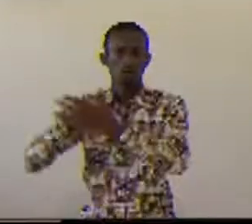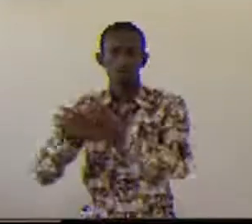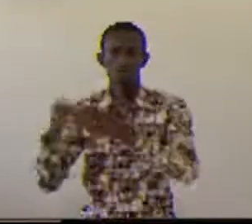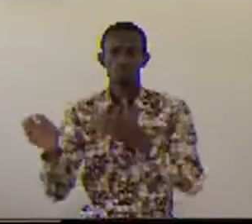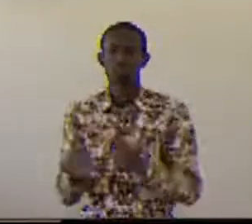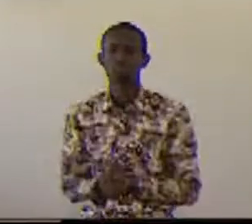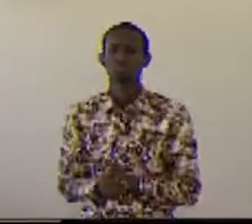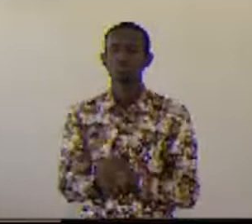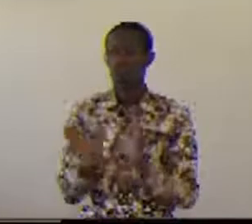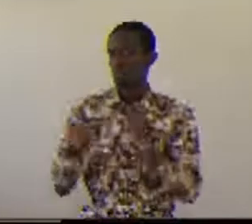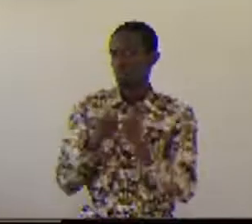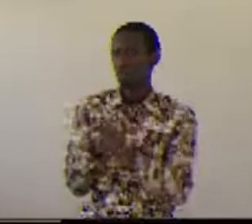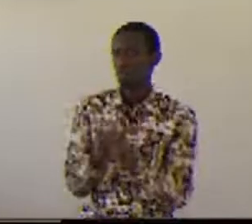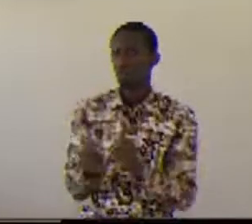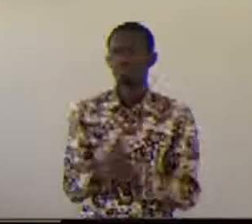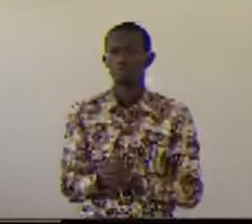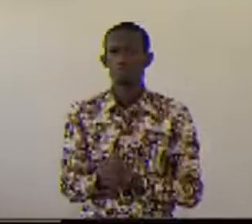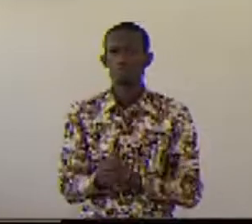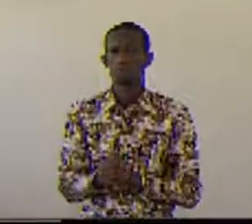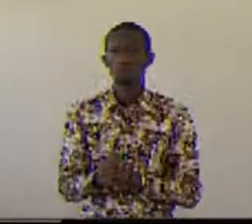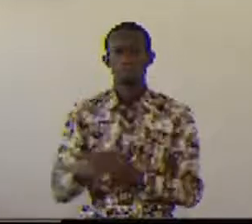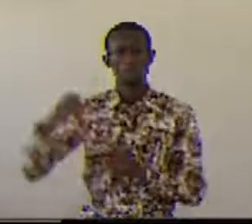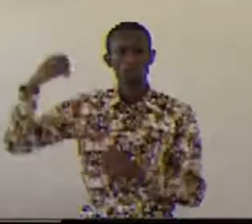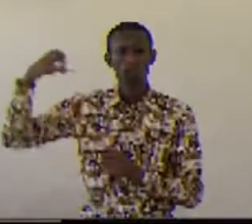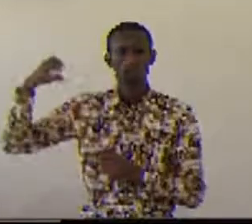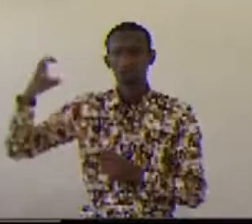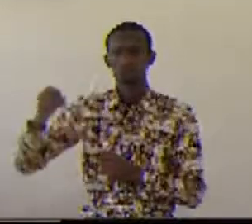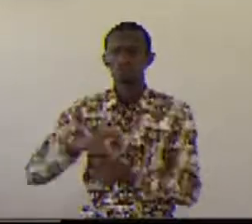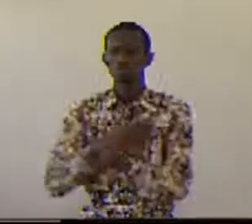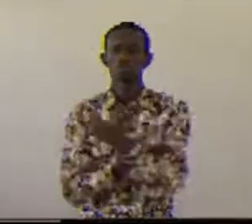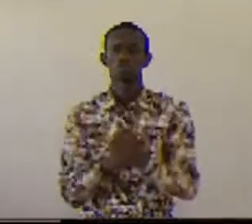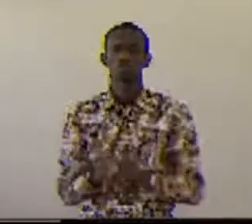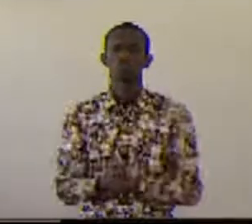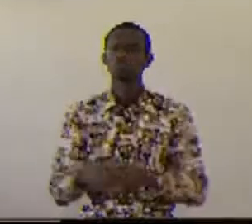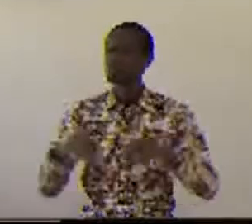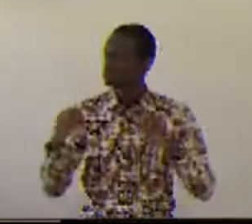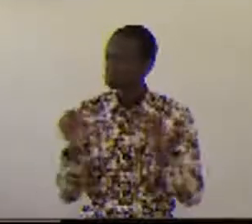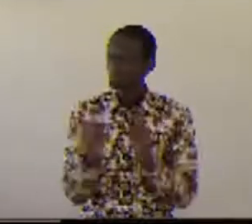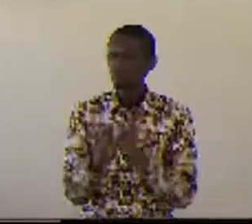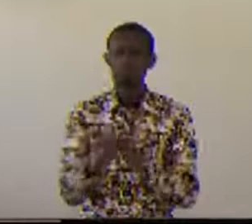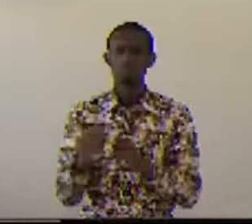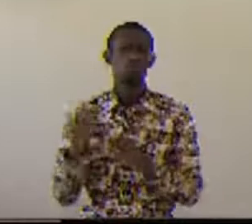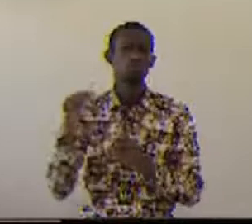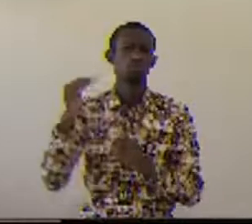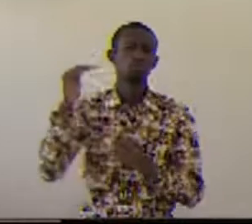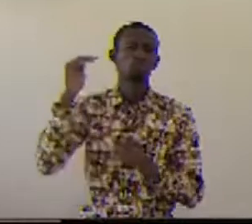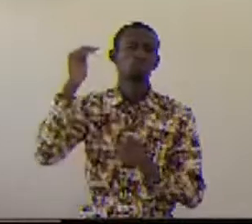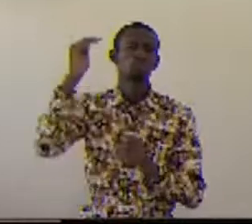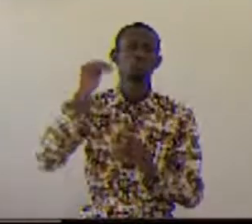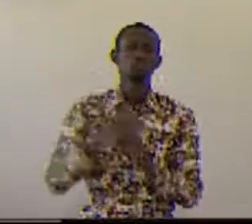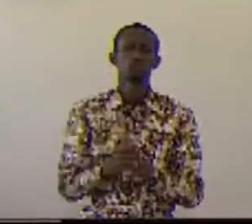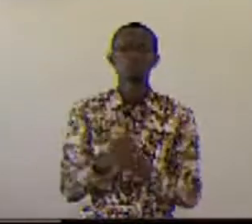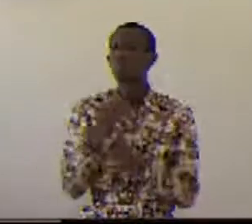increases, it shows that it is very hard to remove the electron. It is very hard for the element to lose the